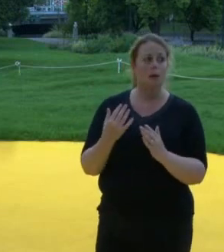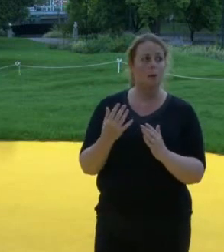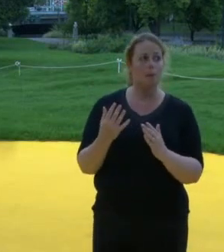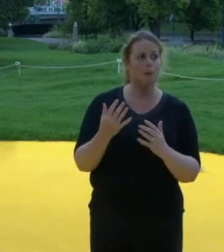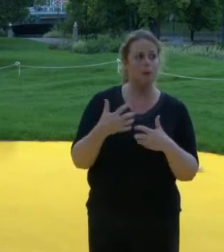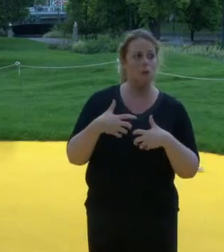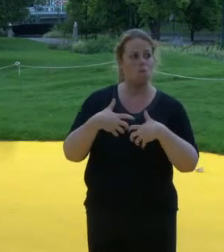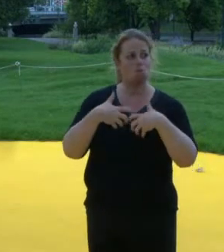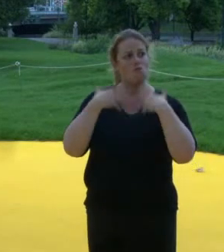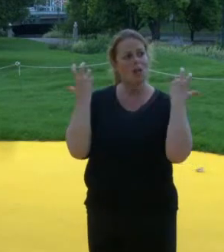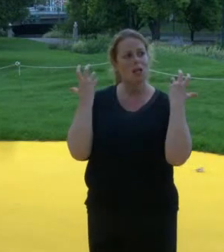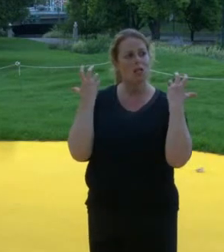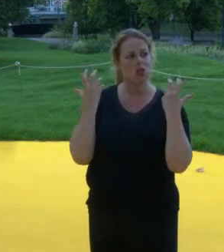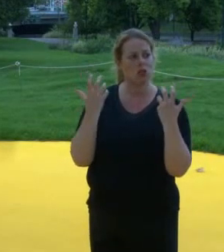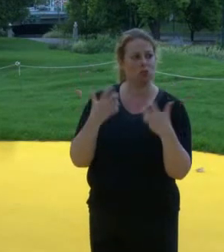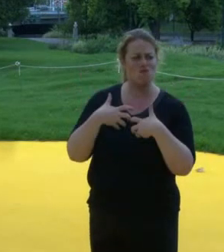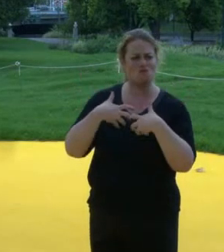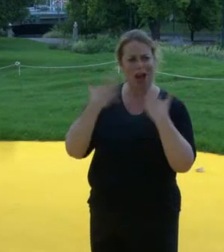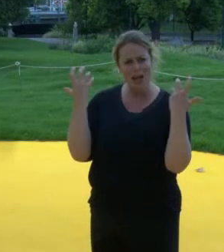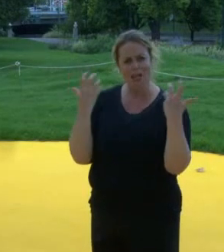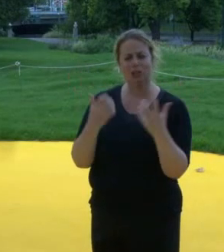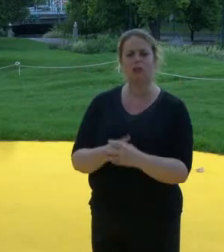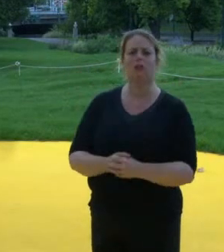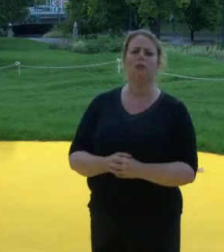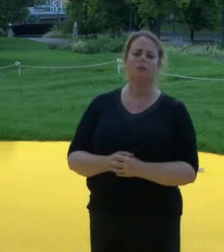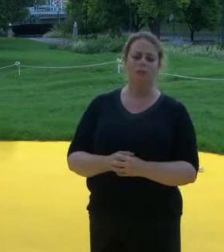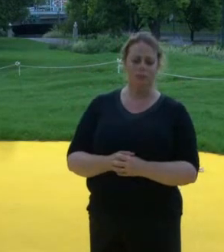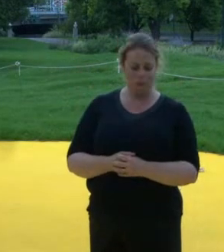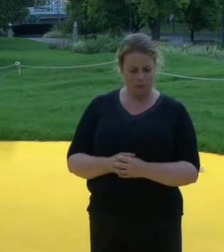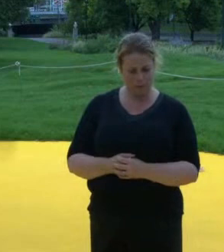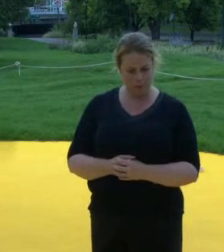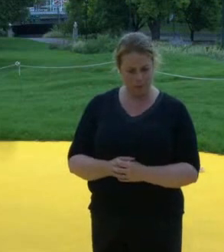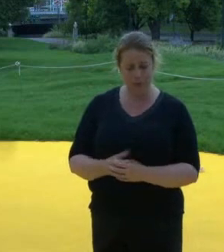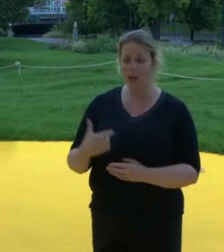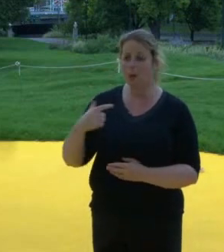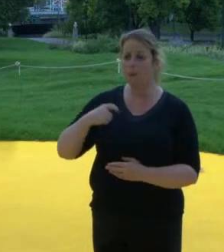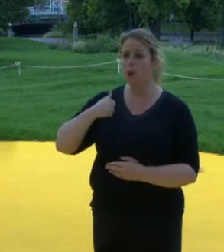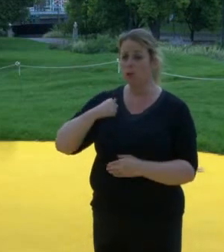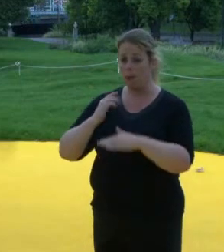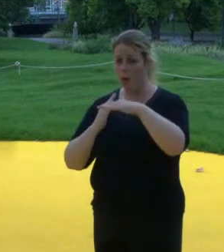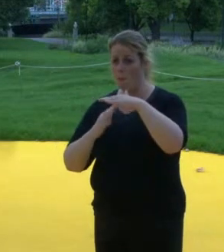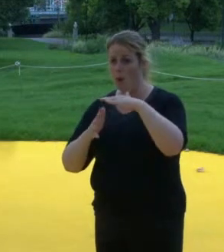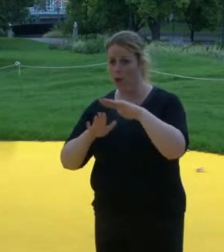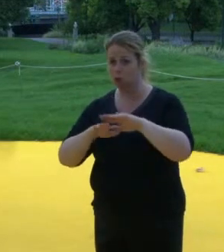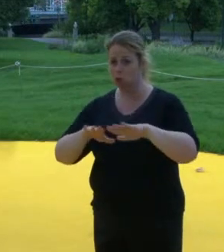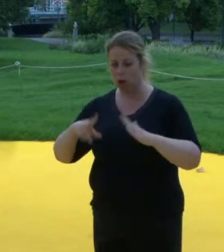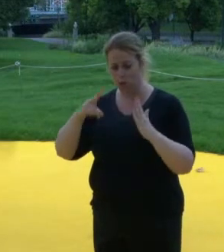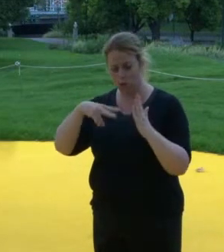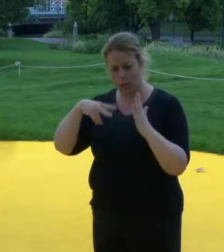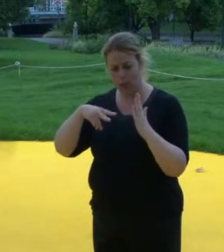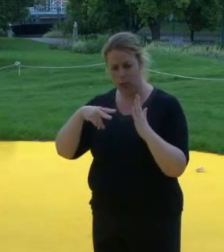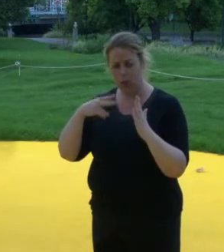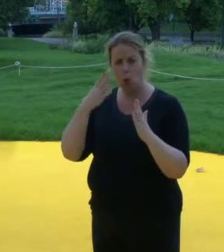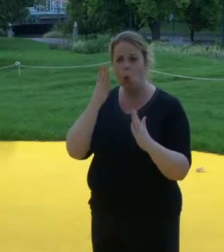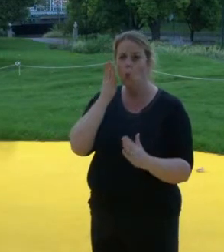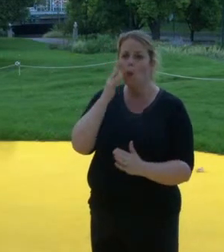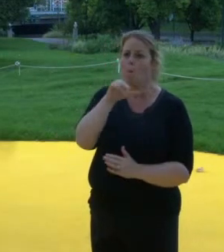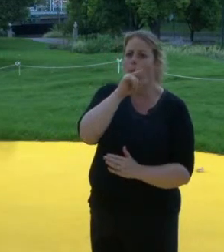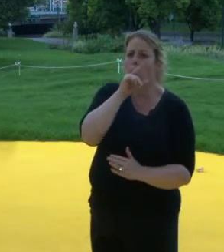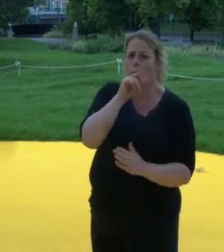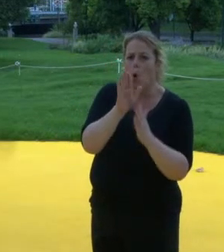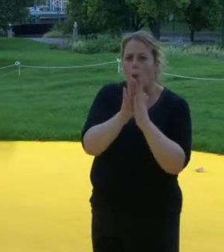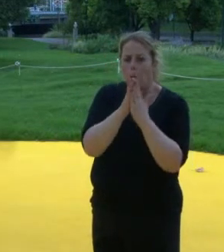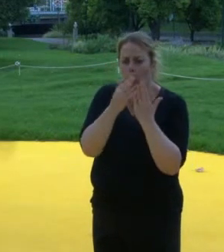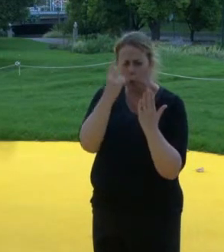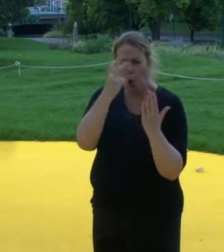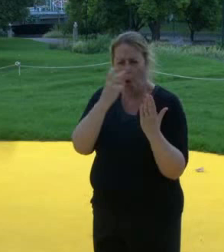deliberately. Books like these would have seemed inconceivable to me as a migrant child reader, borrowing books from dusty book buses and tiny